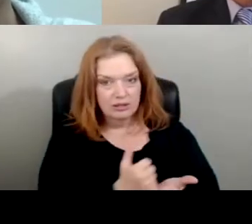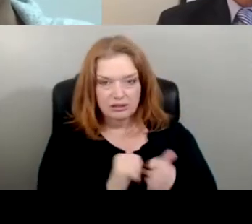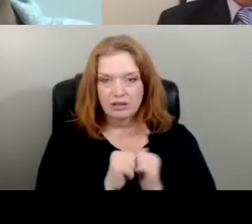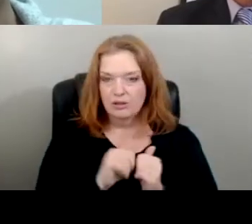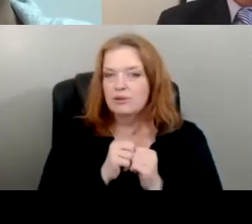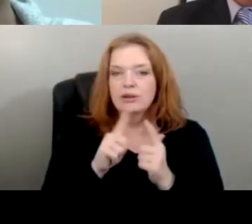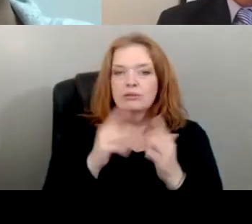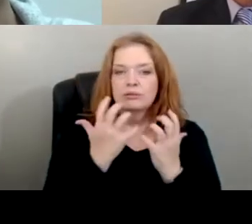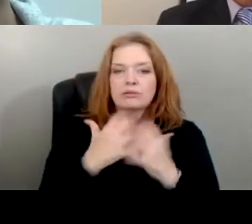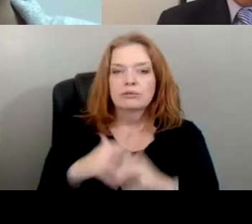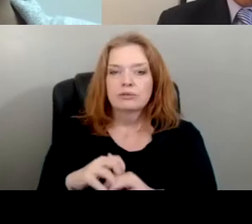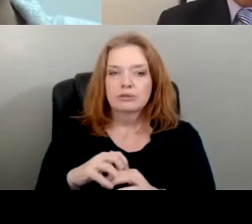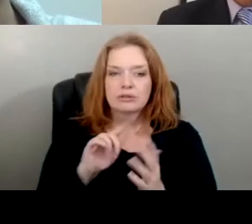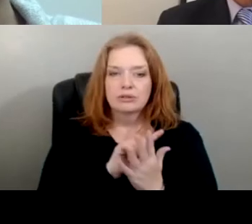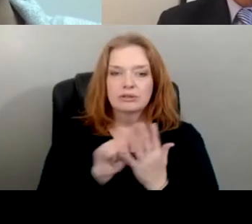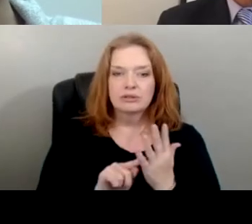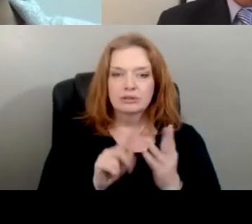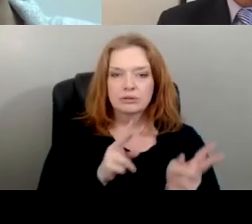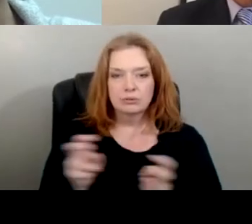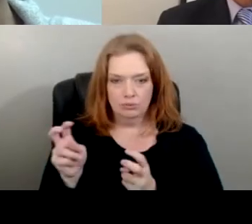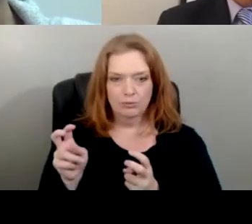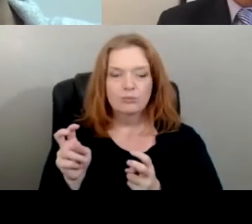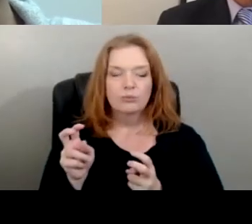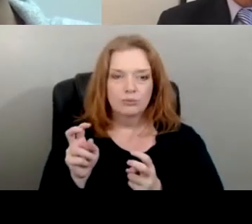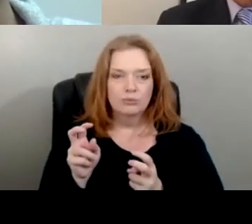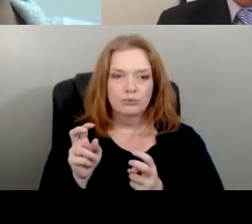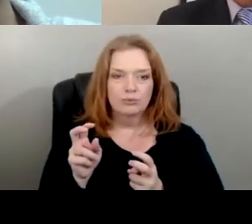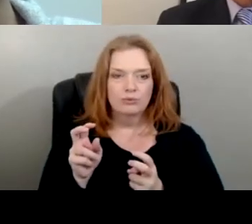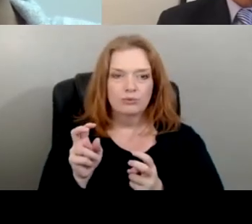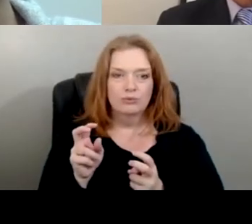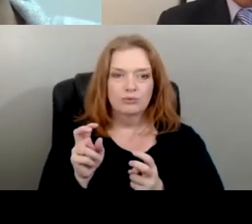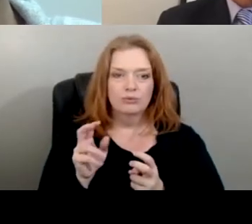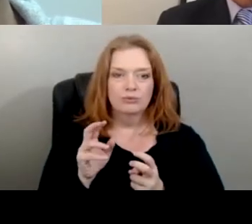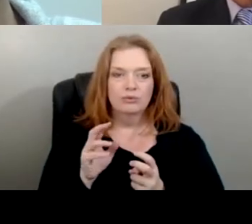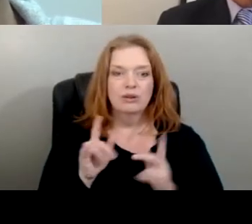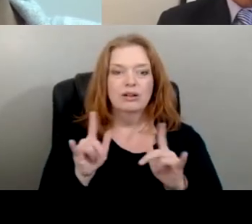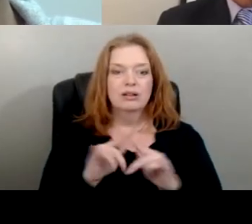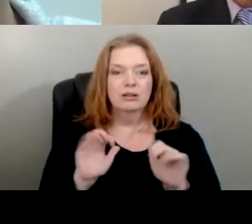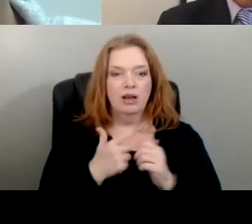are Indigenous led, but also uplifting the work that our